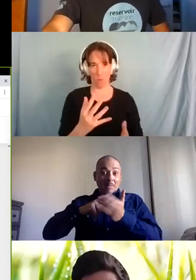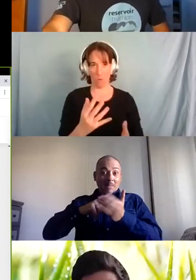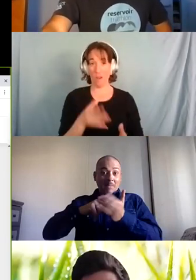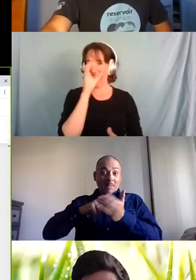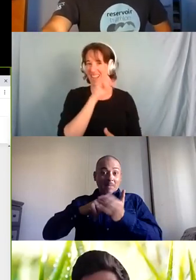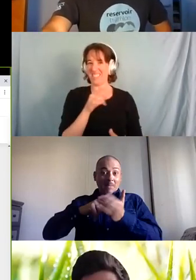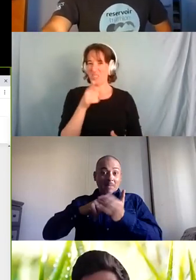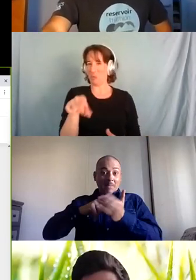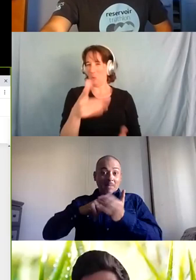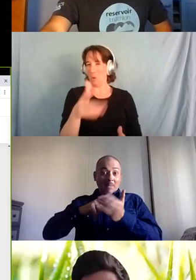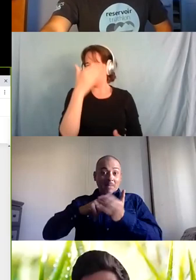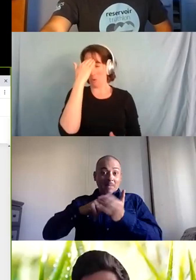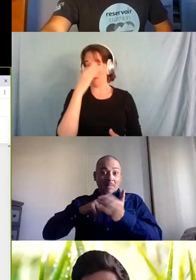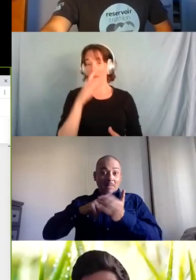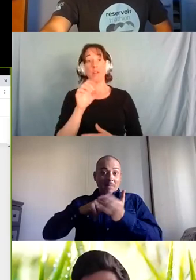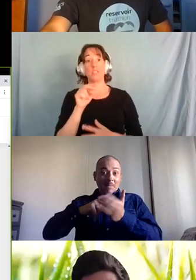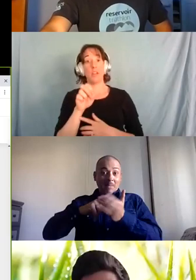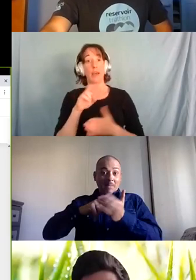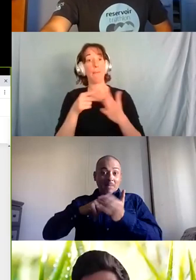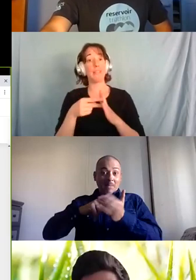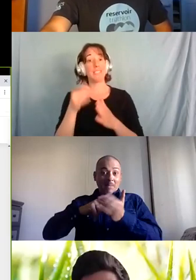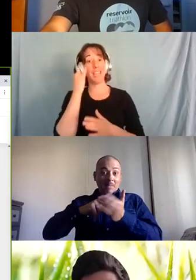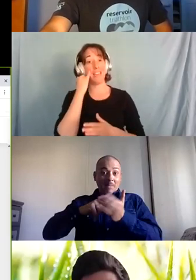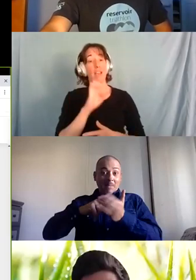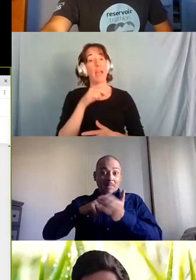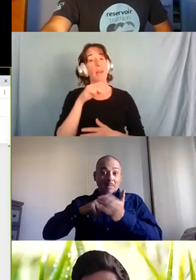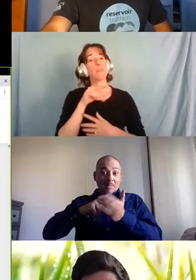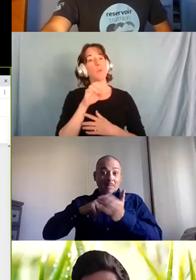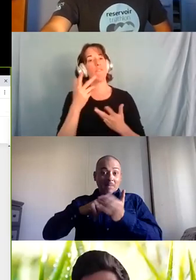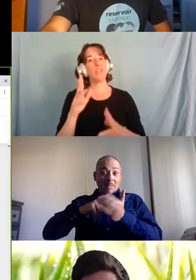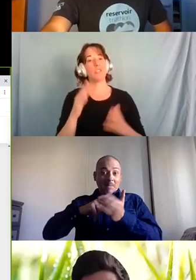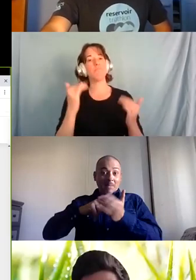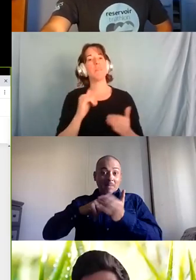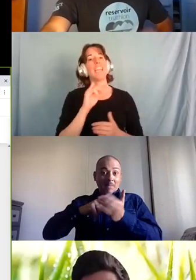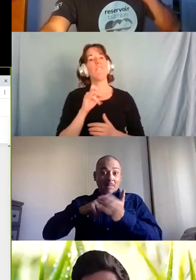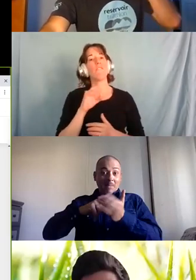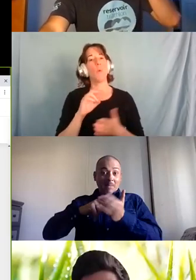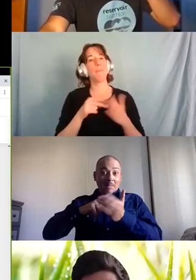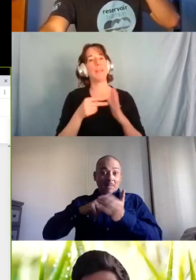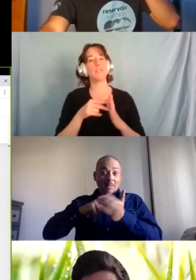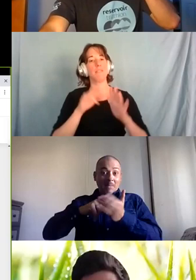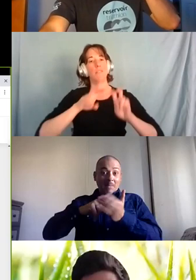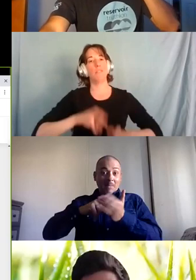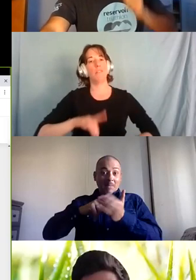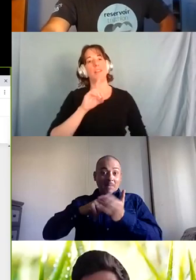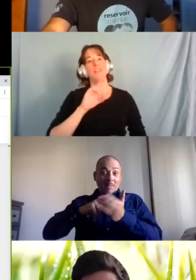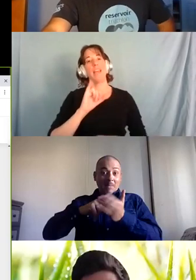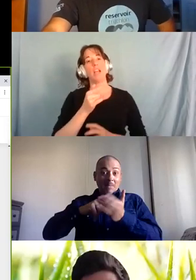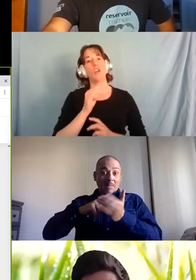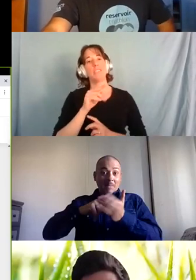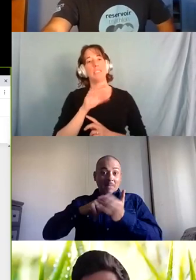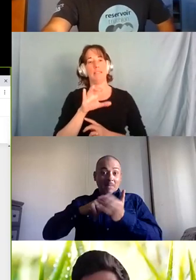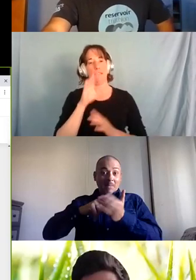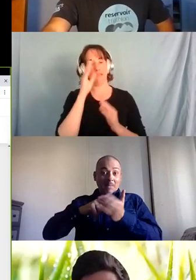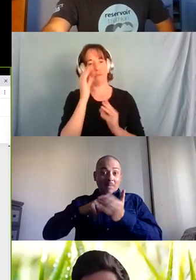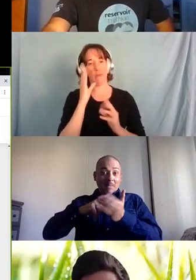self-explanatory. Done is if it's finished with this episode, and then info is basically just diagnostic information. And then at the end, it